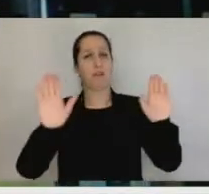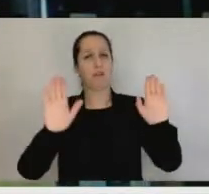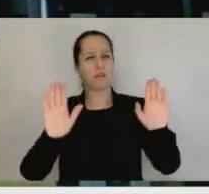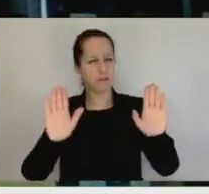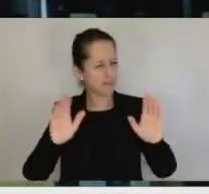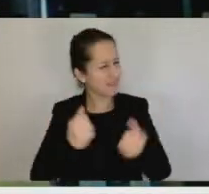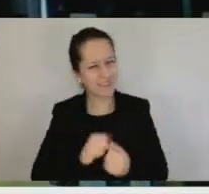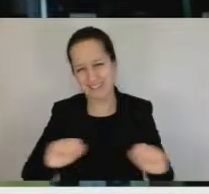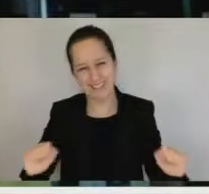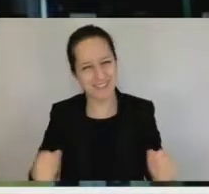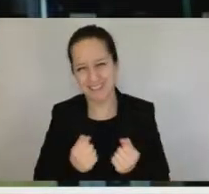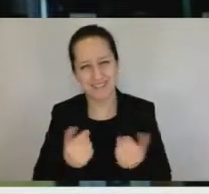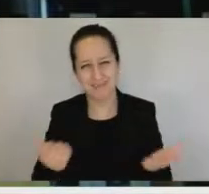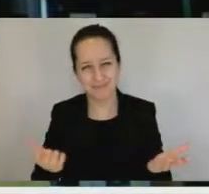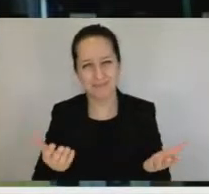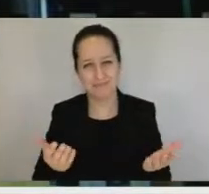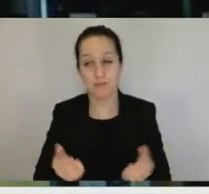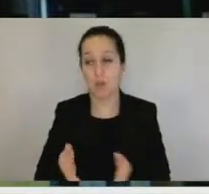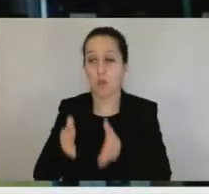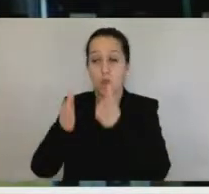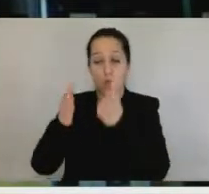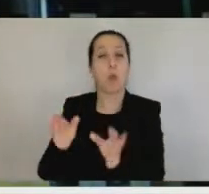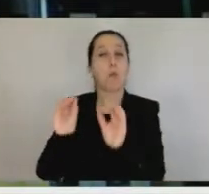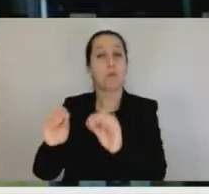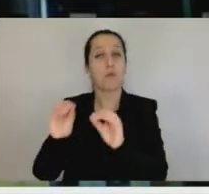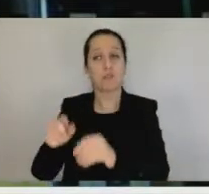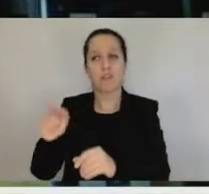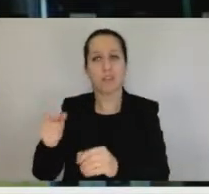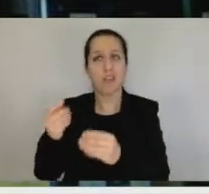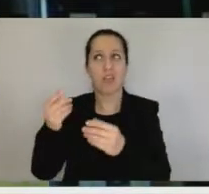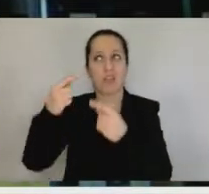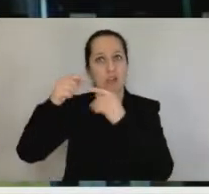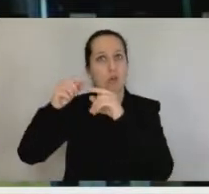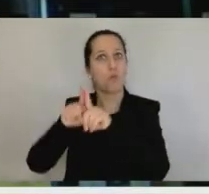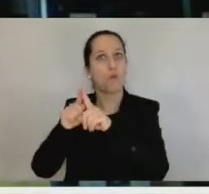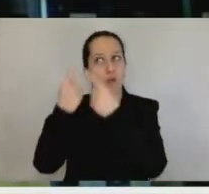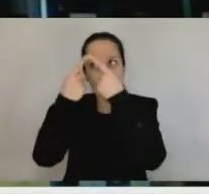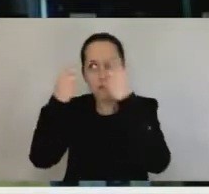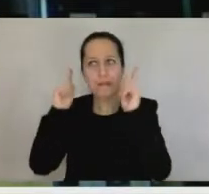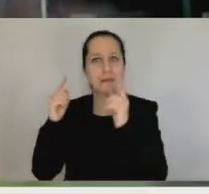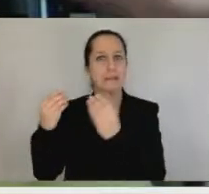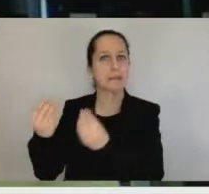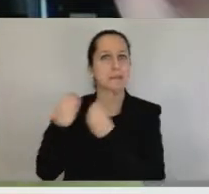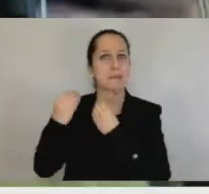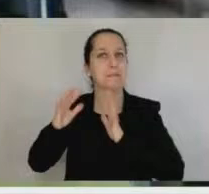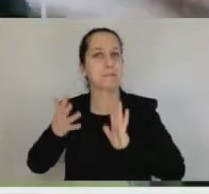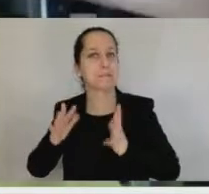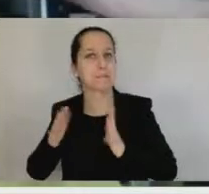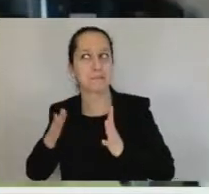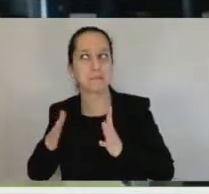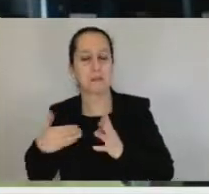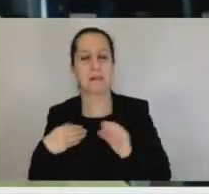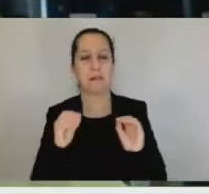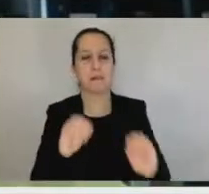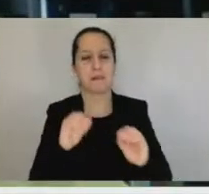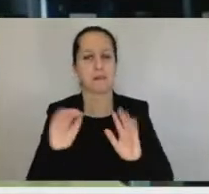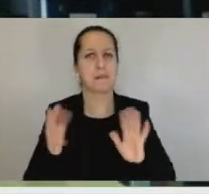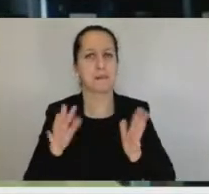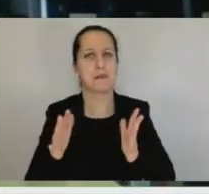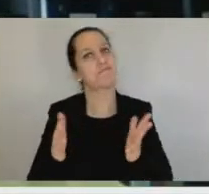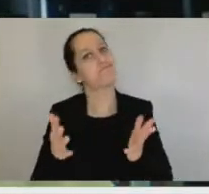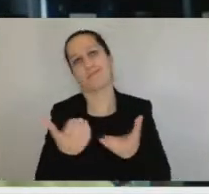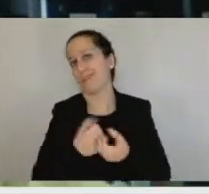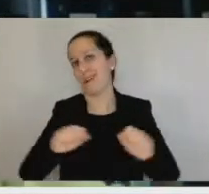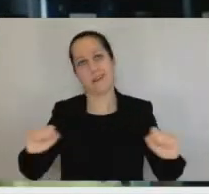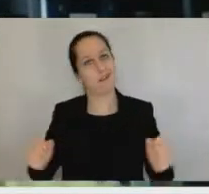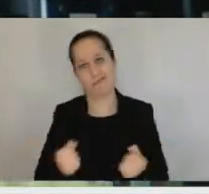4 hours of classroom instruction or with teachers who are not well prepared